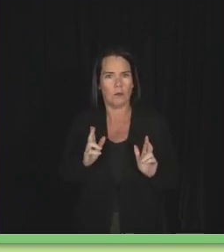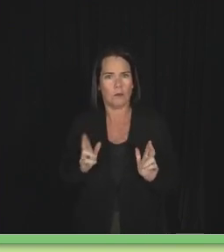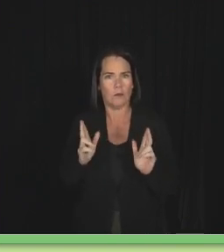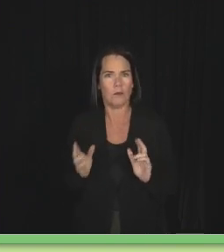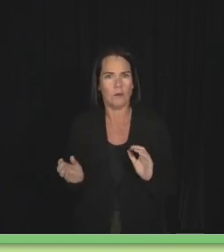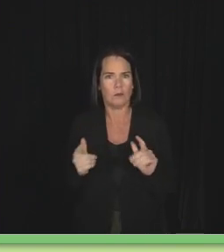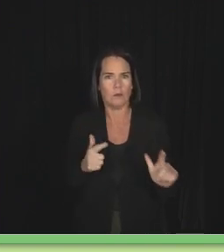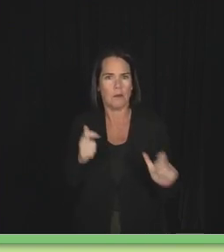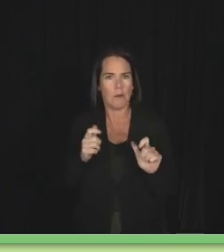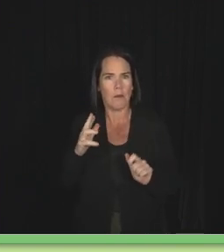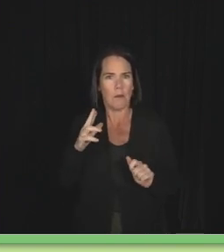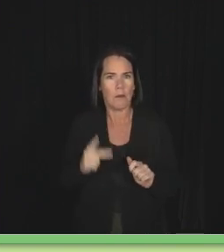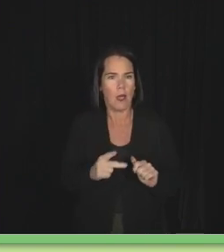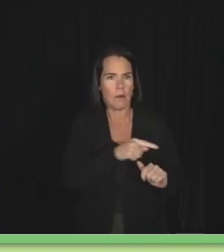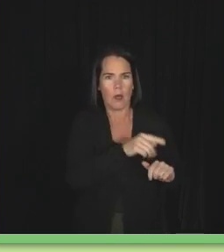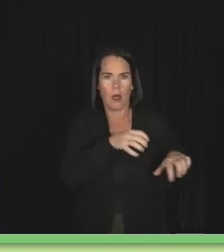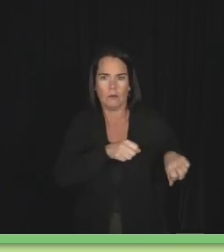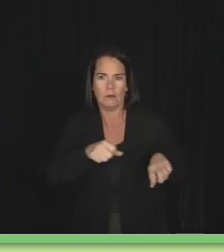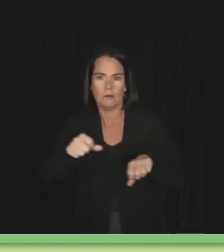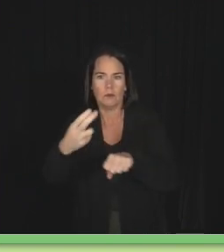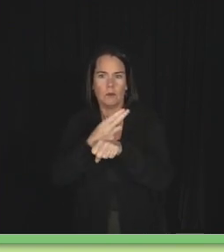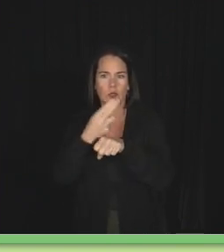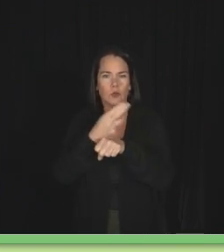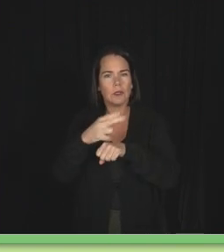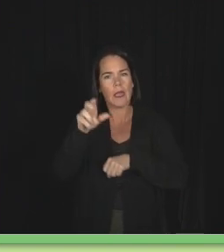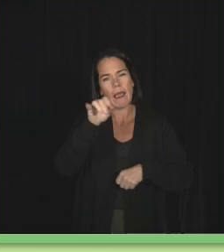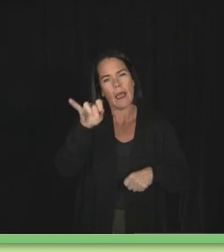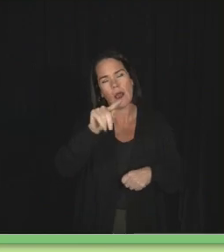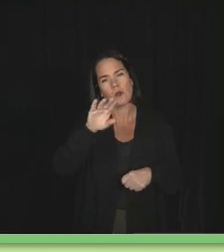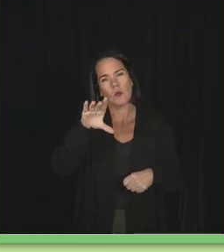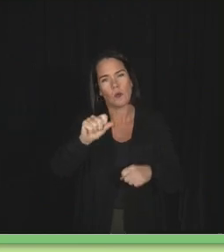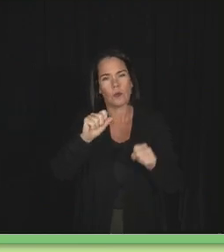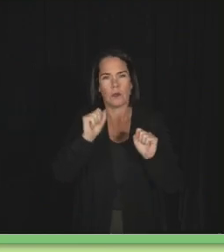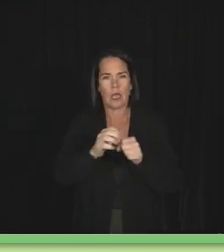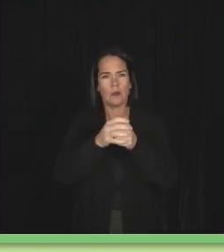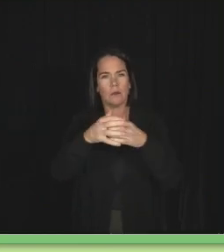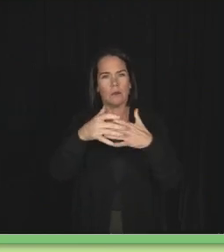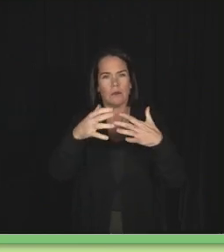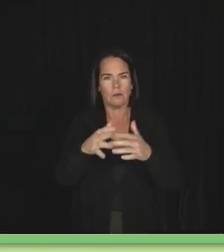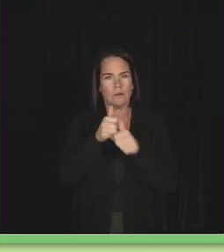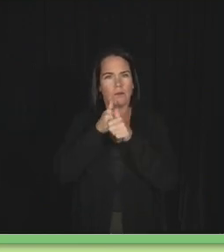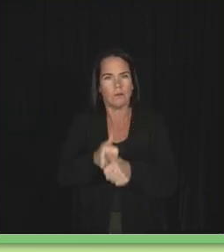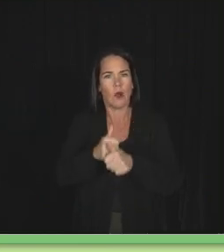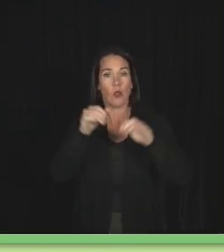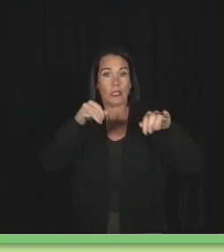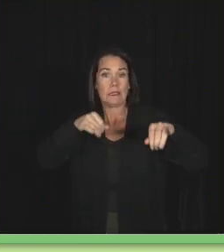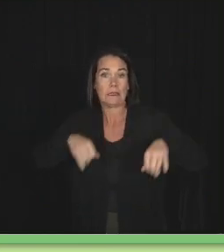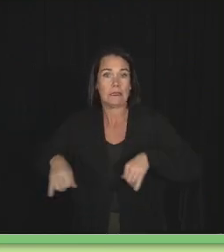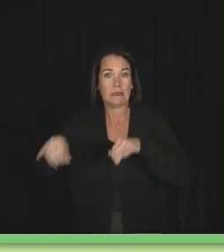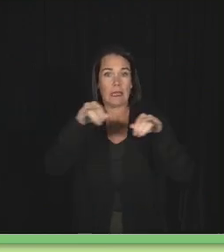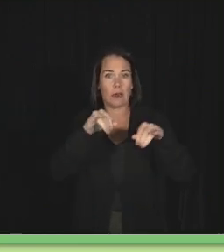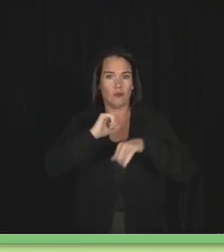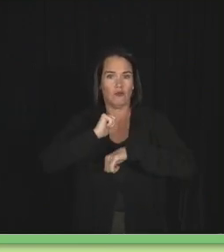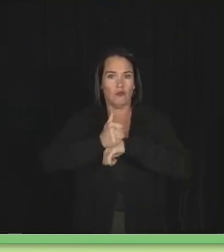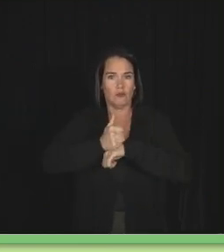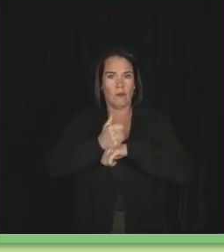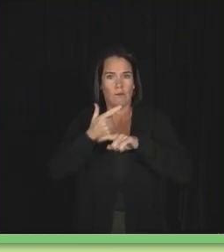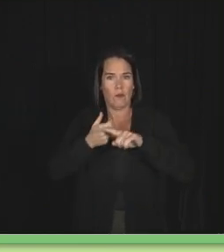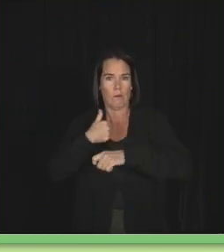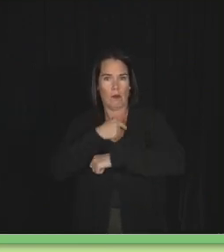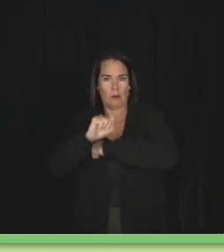enable the ecosystem of AI tools to grow on an industry standard foundation.